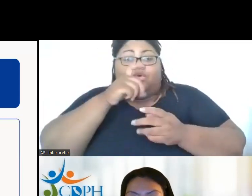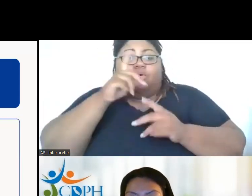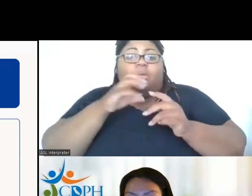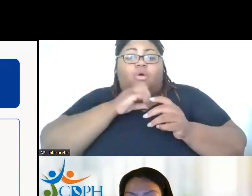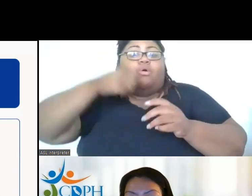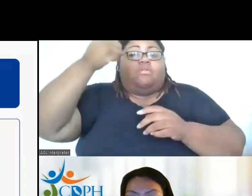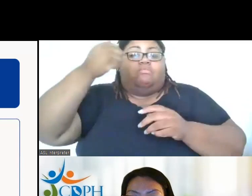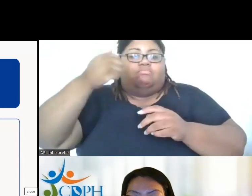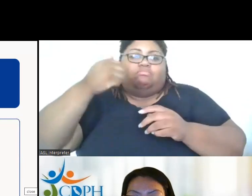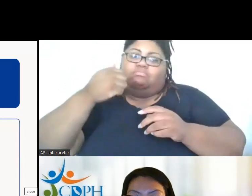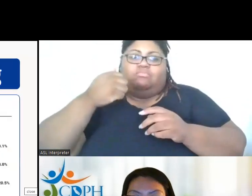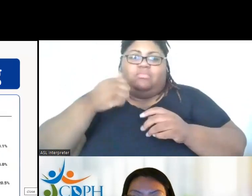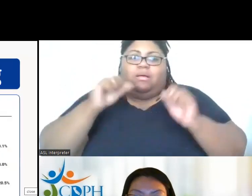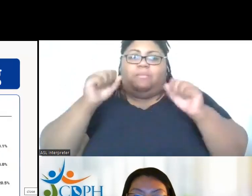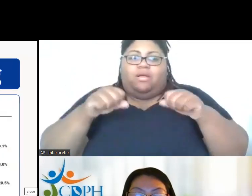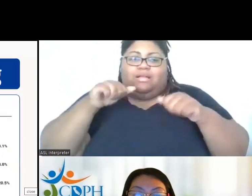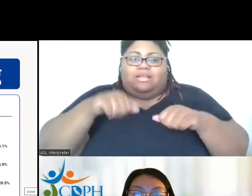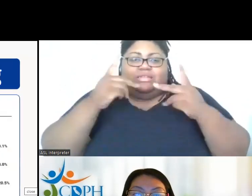of hospitalization.